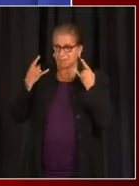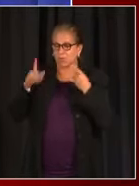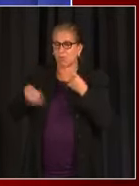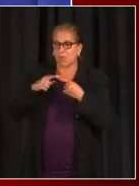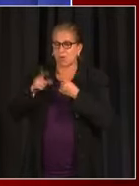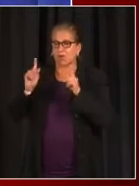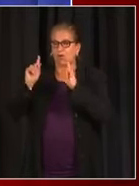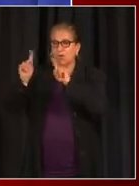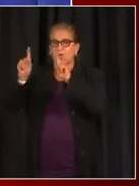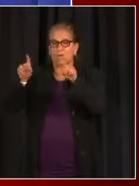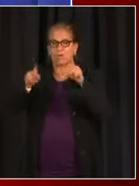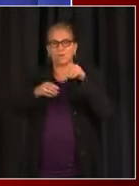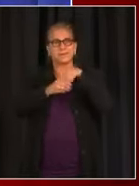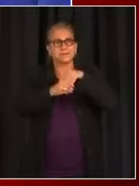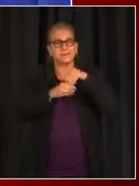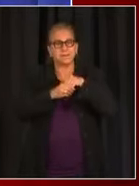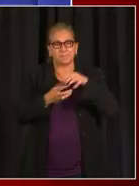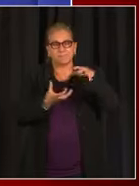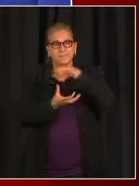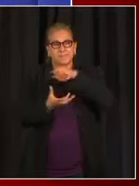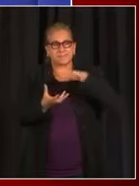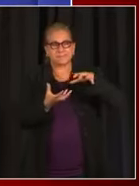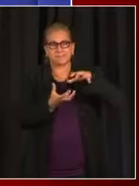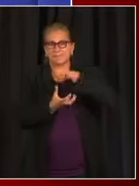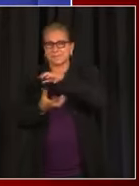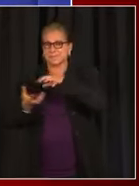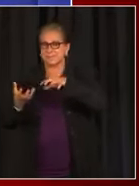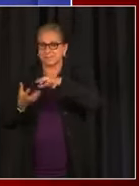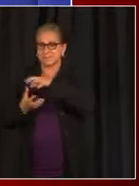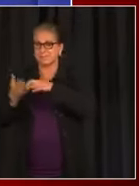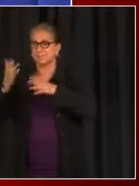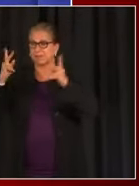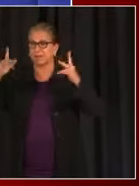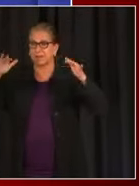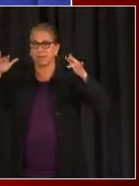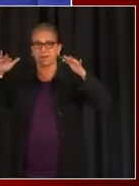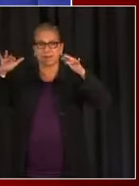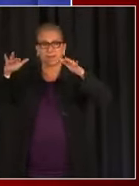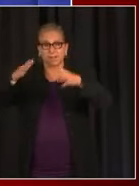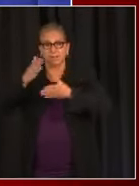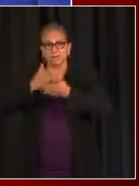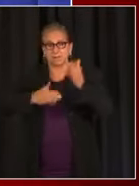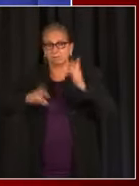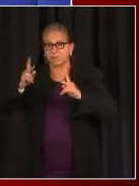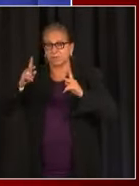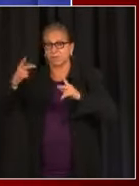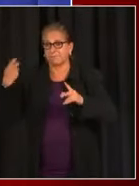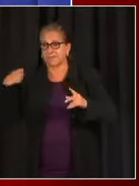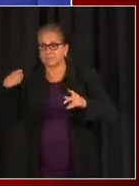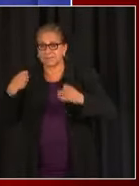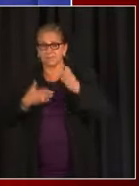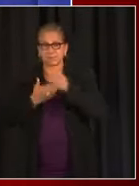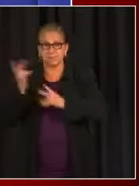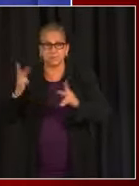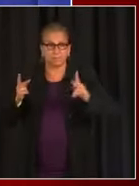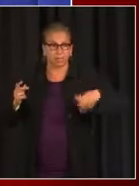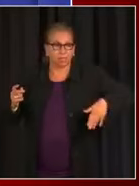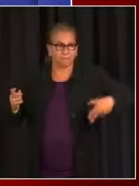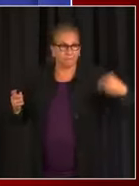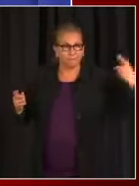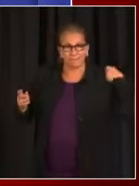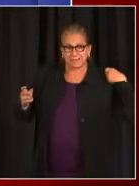and unvaccinated people, when you need to be sure to be able to protect children under the age of 12, as well as those who